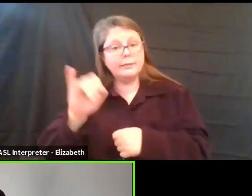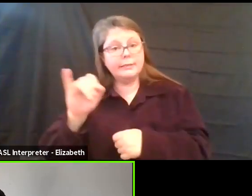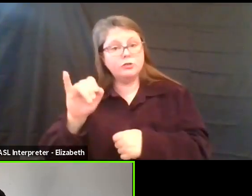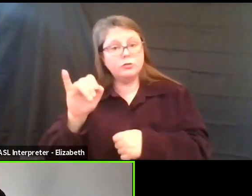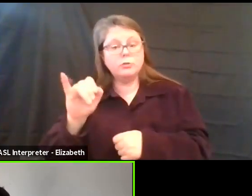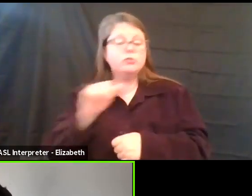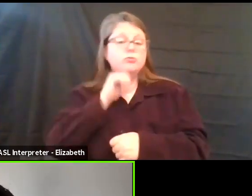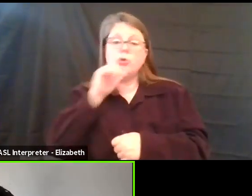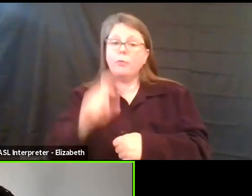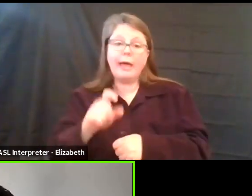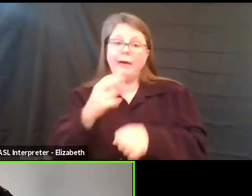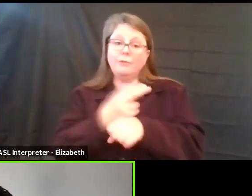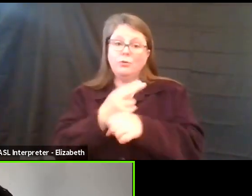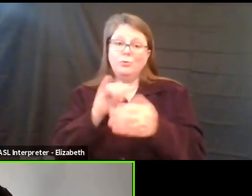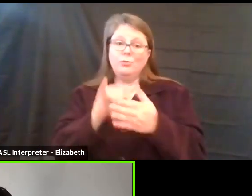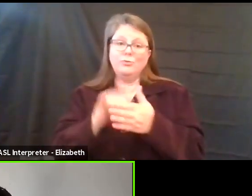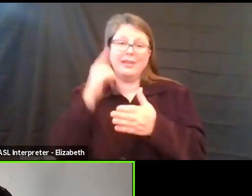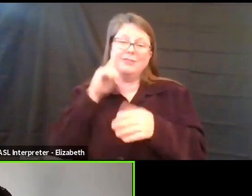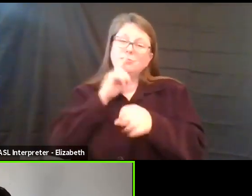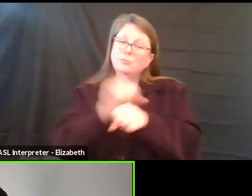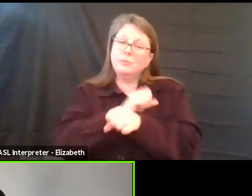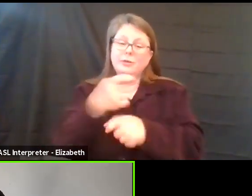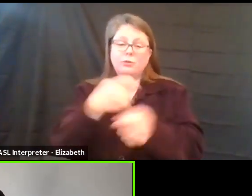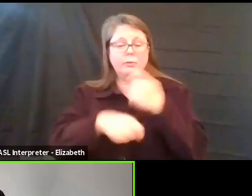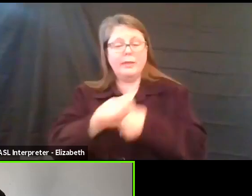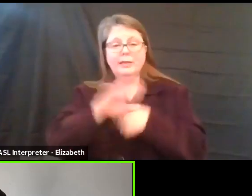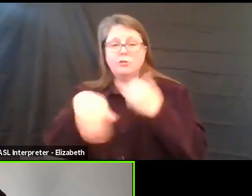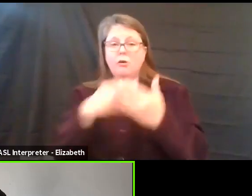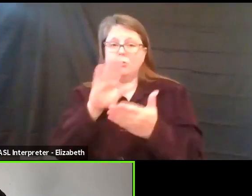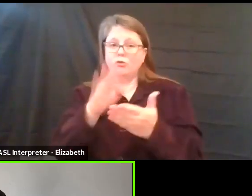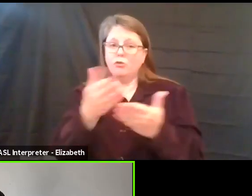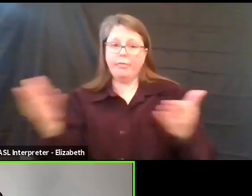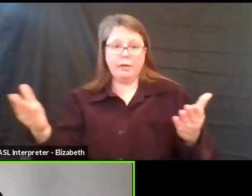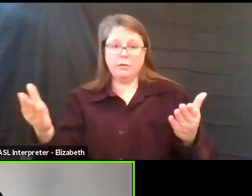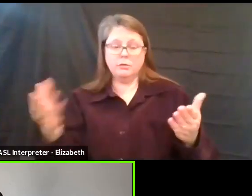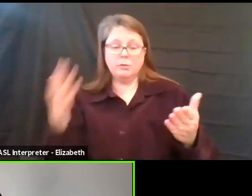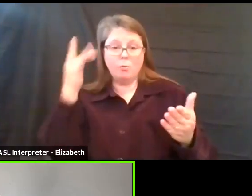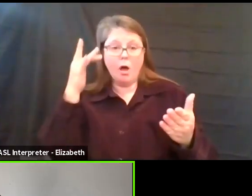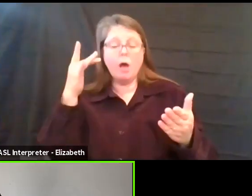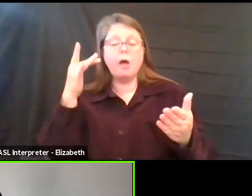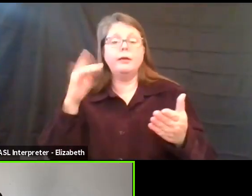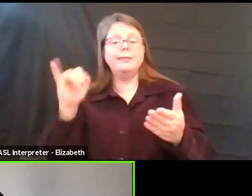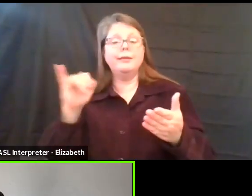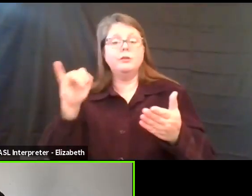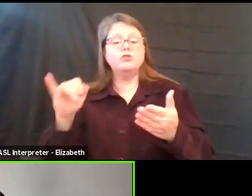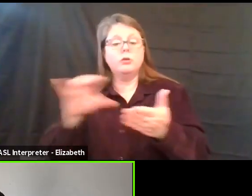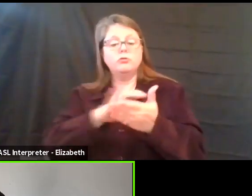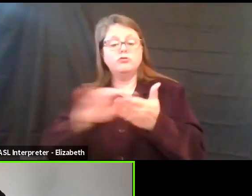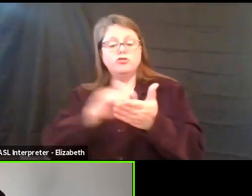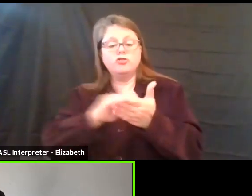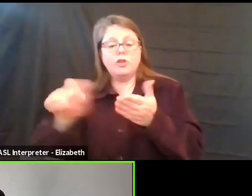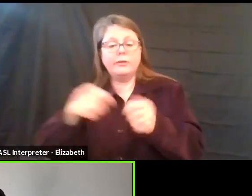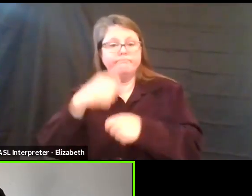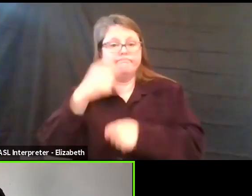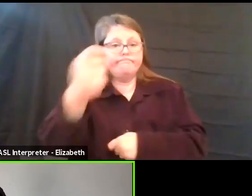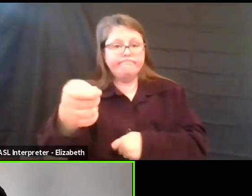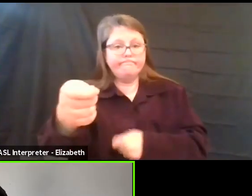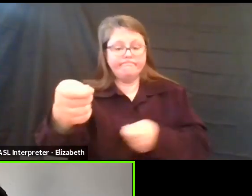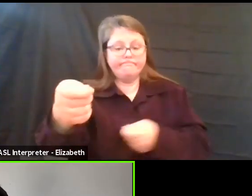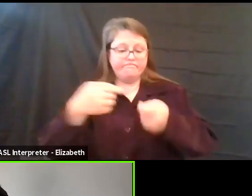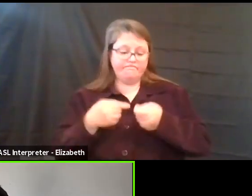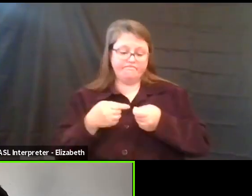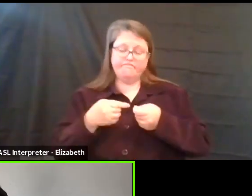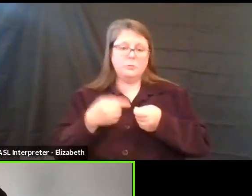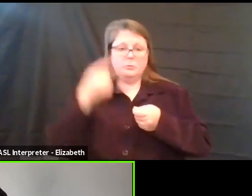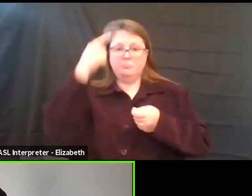yours, and if you decide to replace, you can, but you don't have to. Some best practices